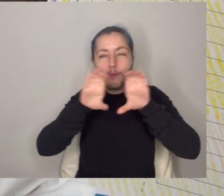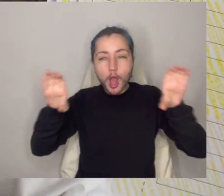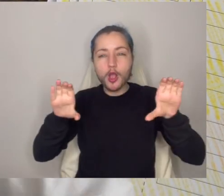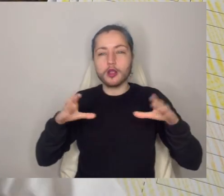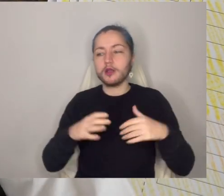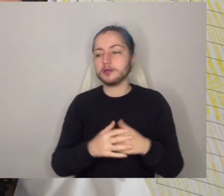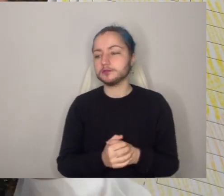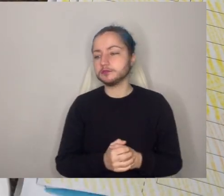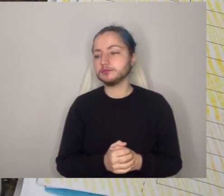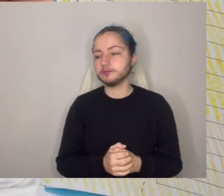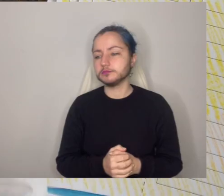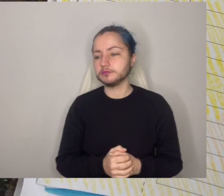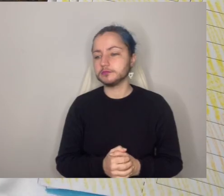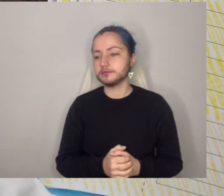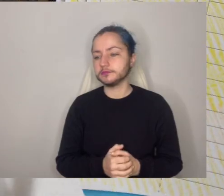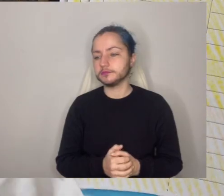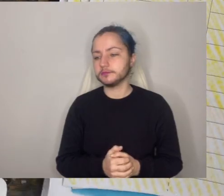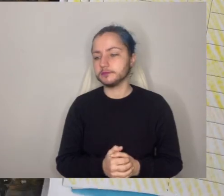together as possible,